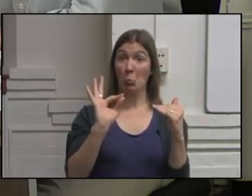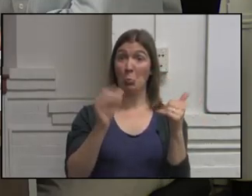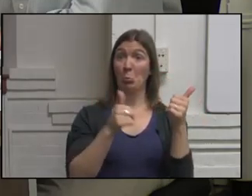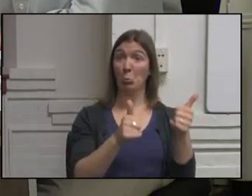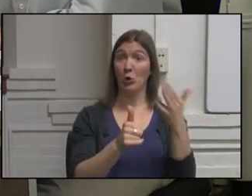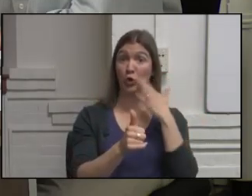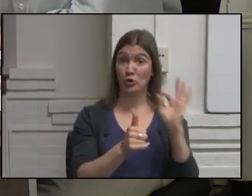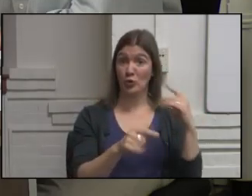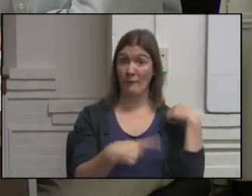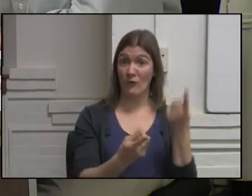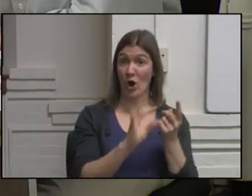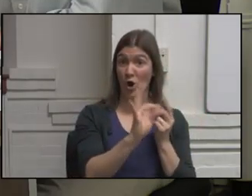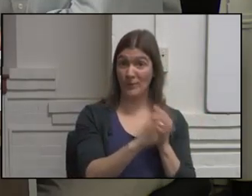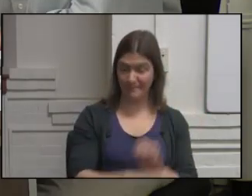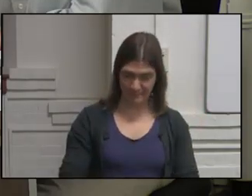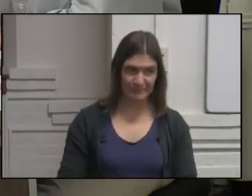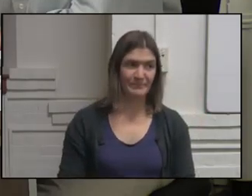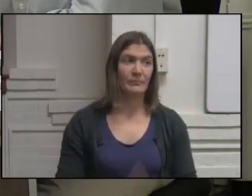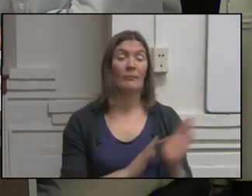general fund so far this year.